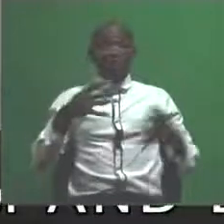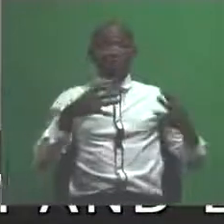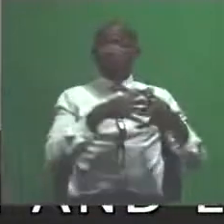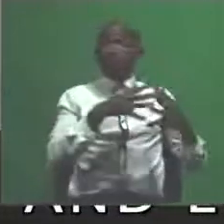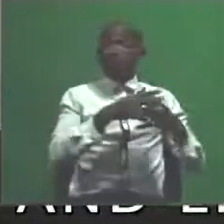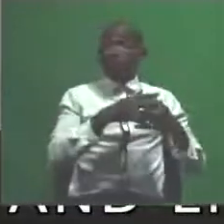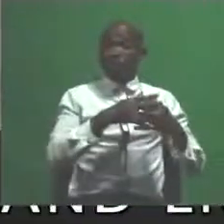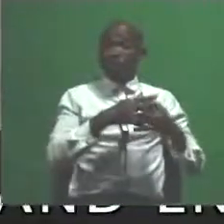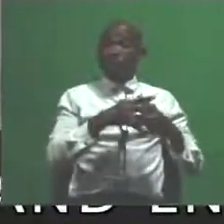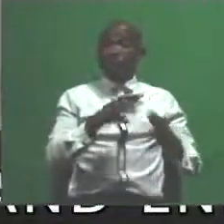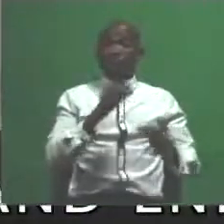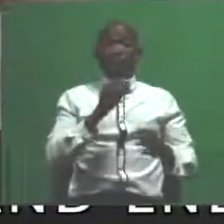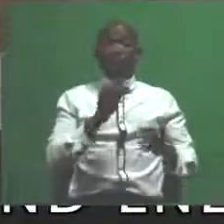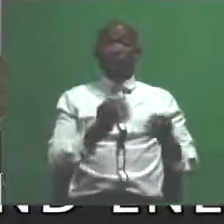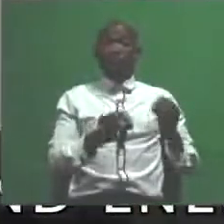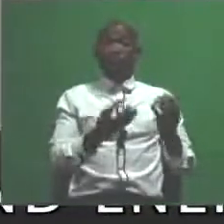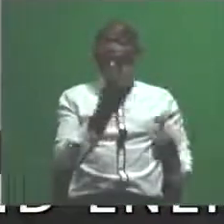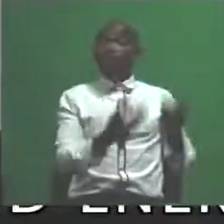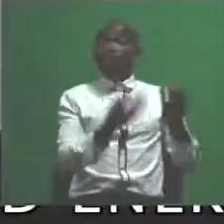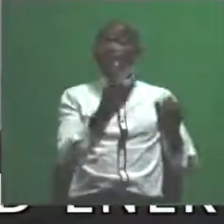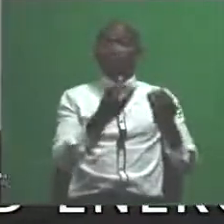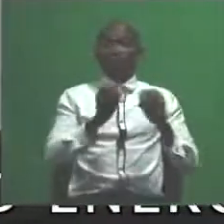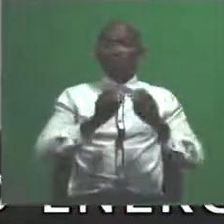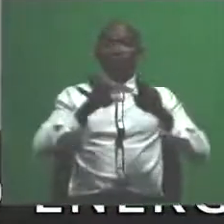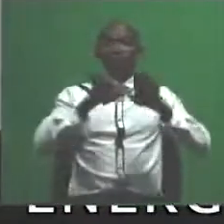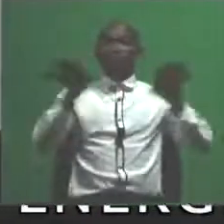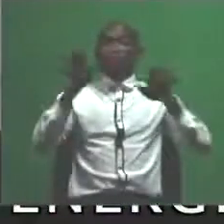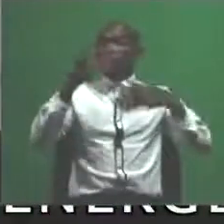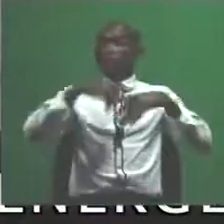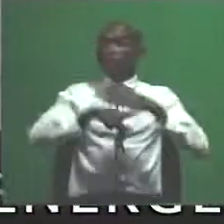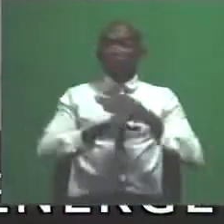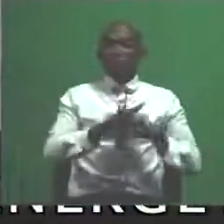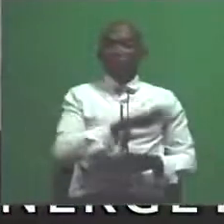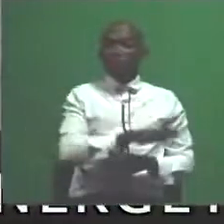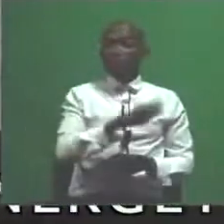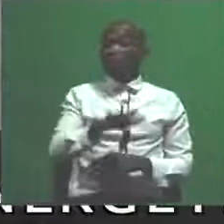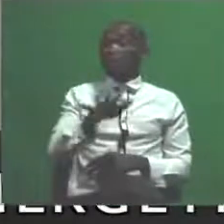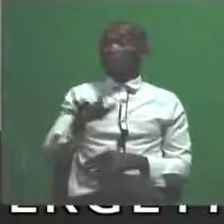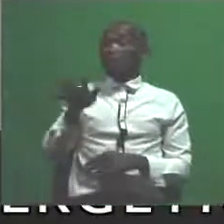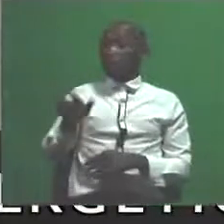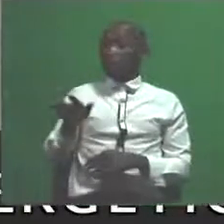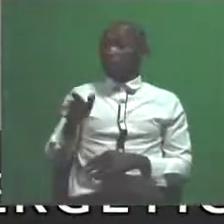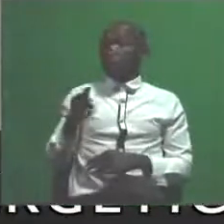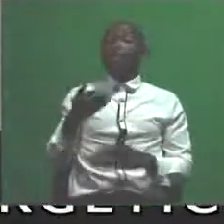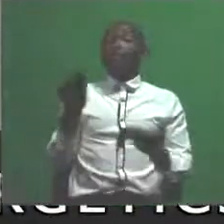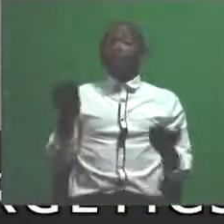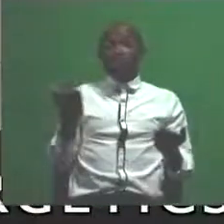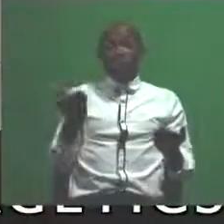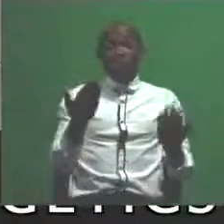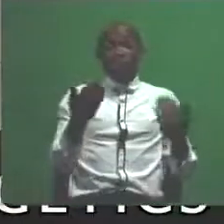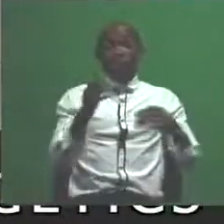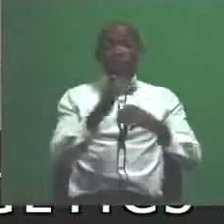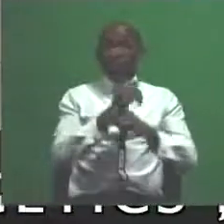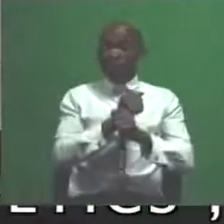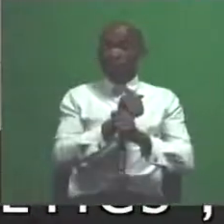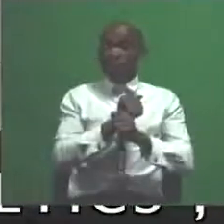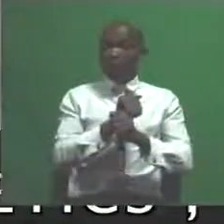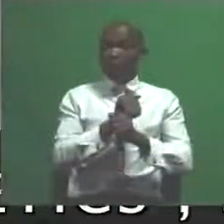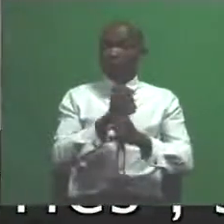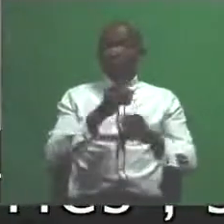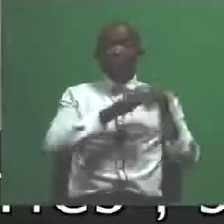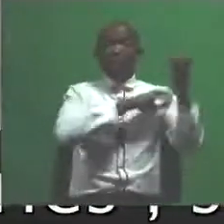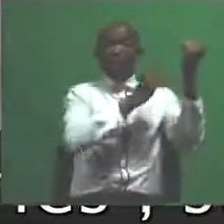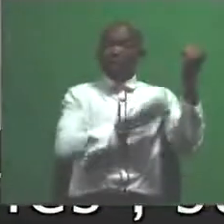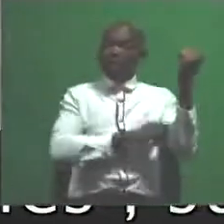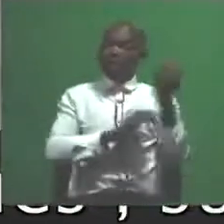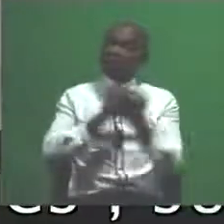form of heat is released to the surrounding. That's why we have much less energy here. Thank you